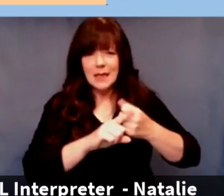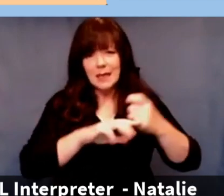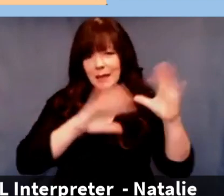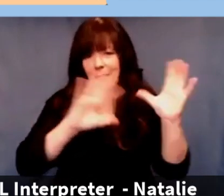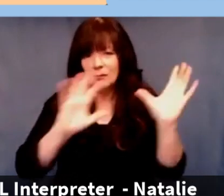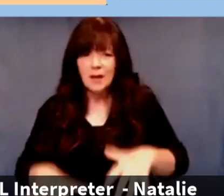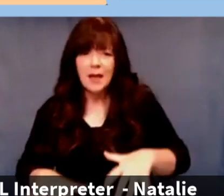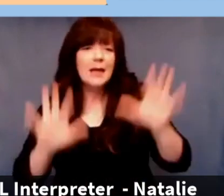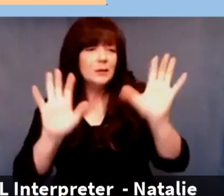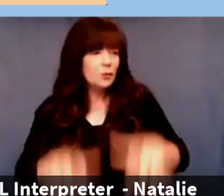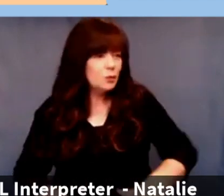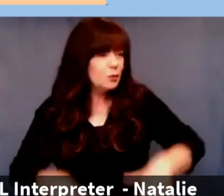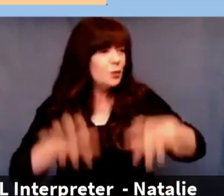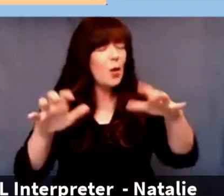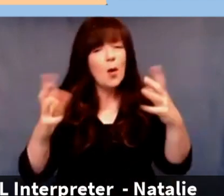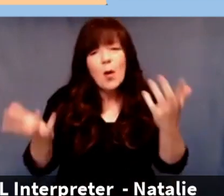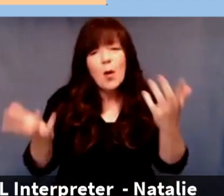know,